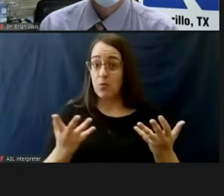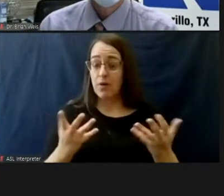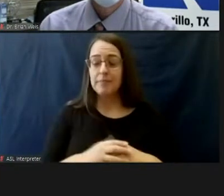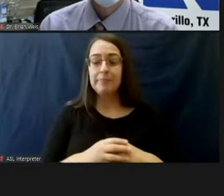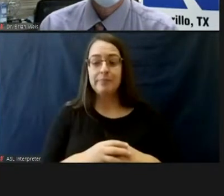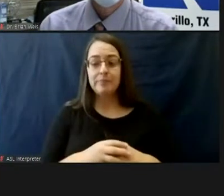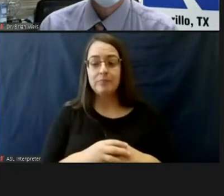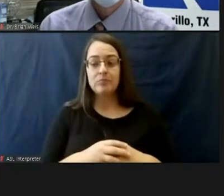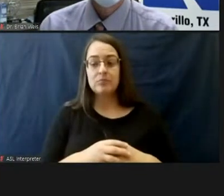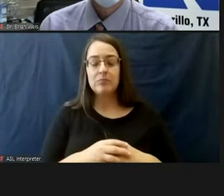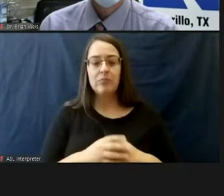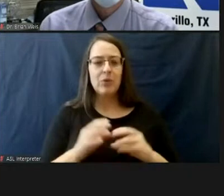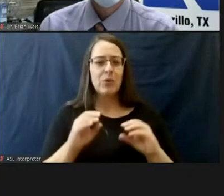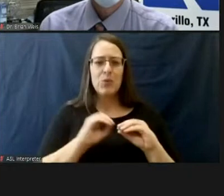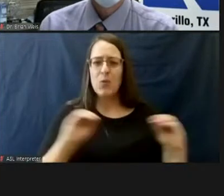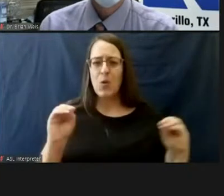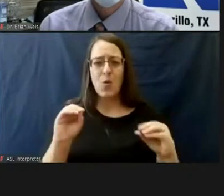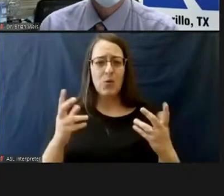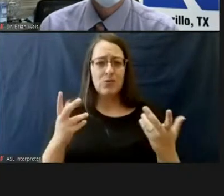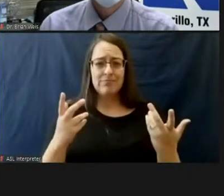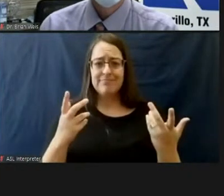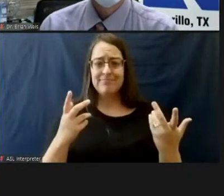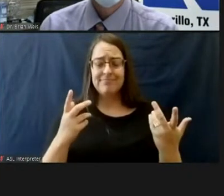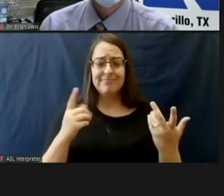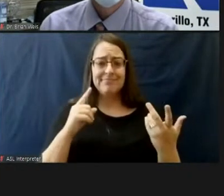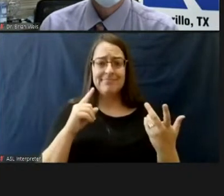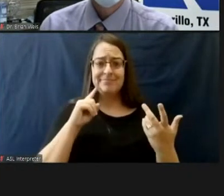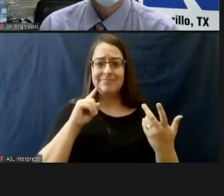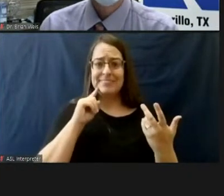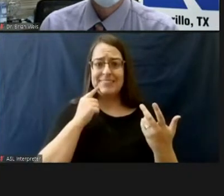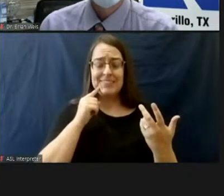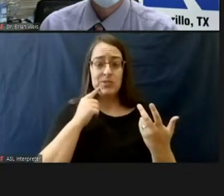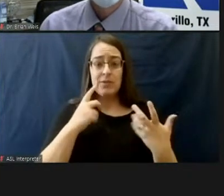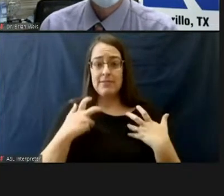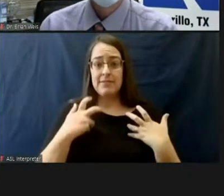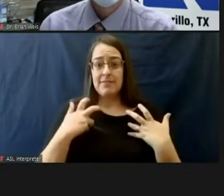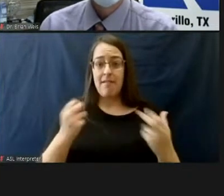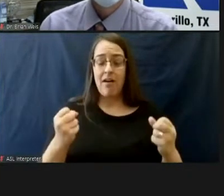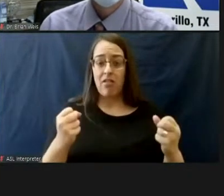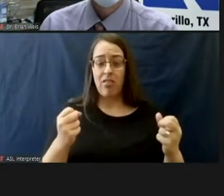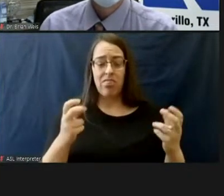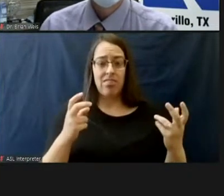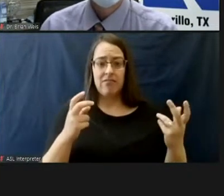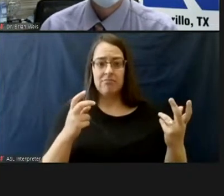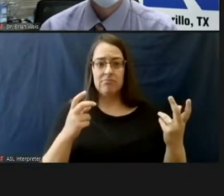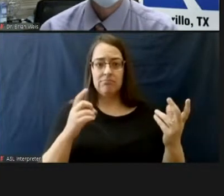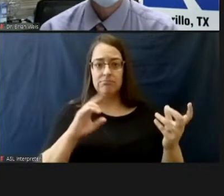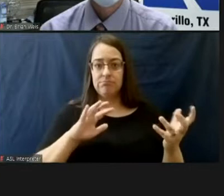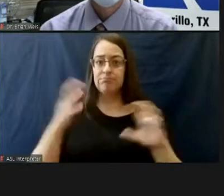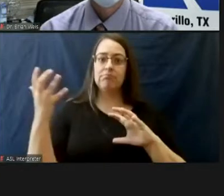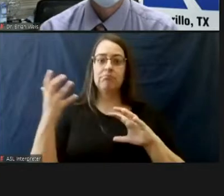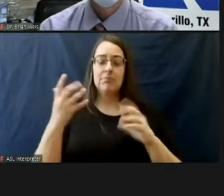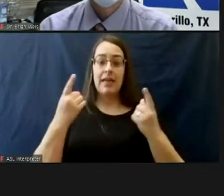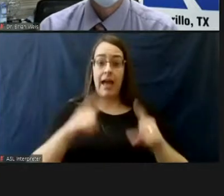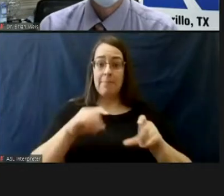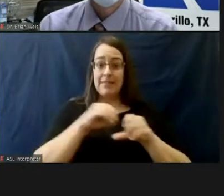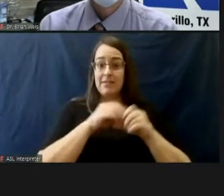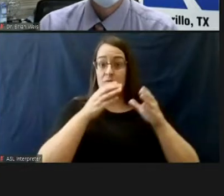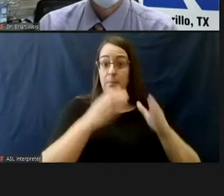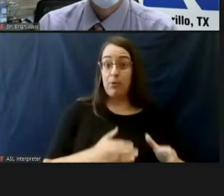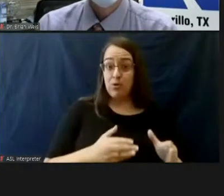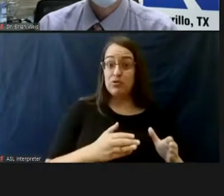adverse health events that occurred in the vaccinated individuals as compared to those who were unvaccinated in the